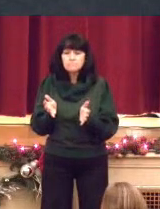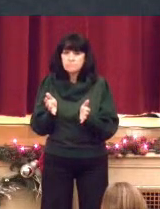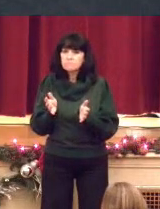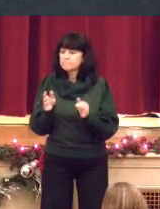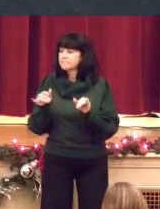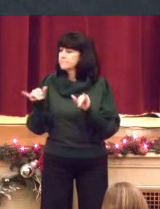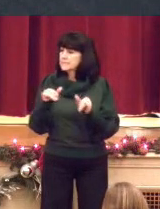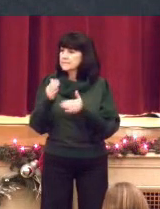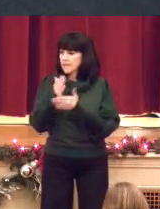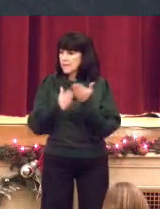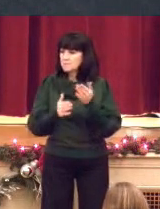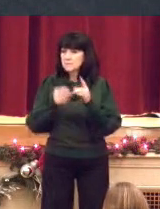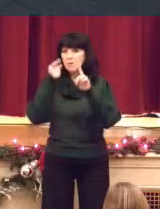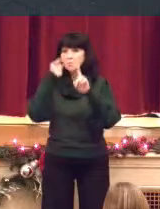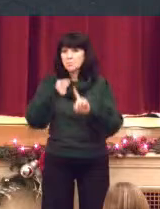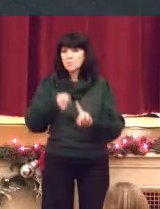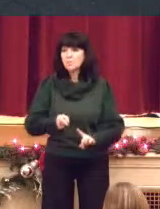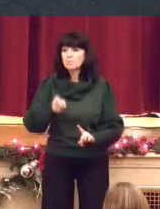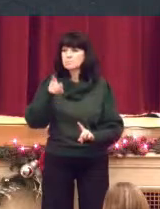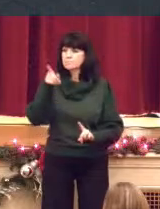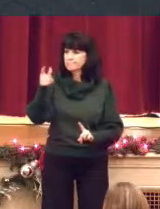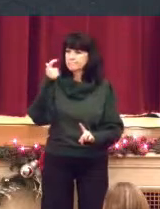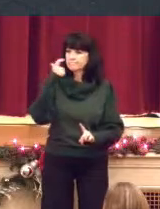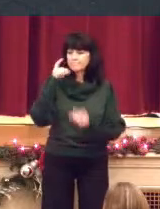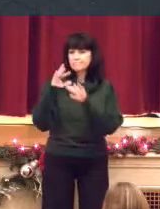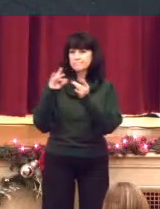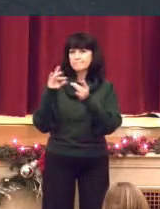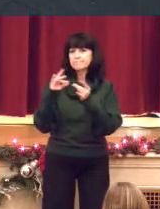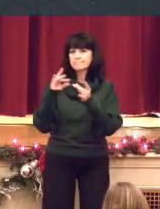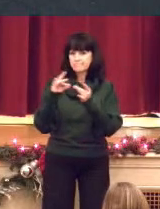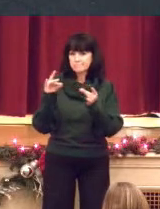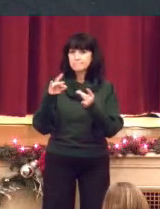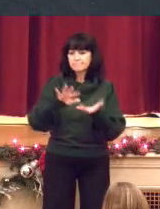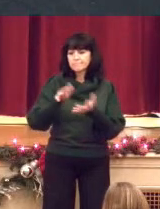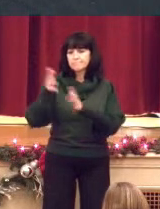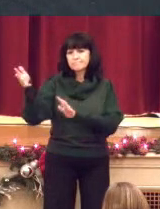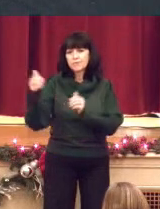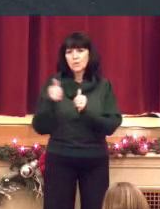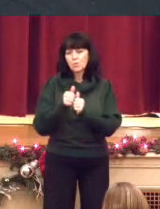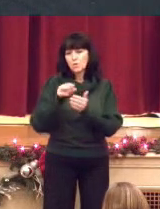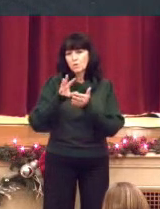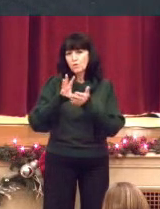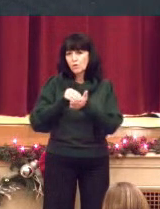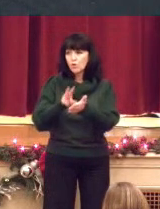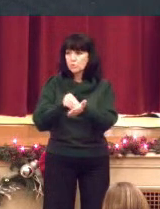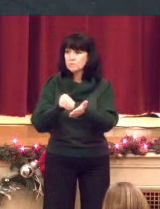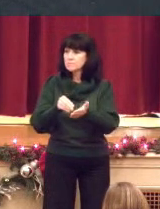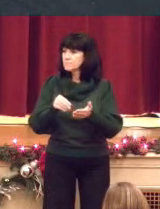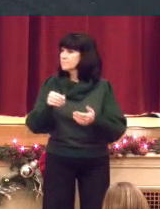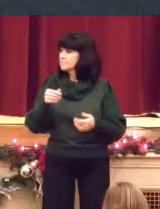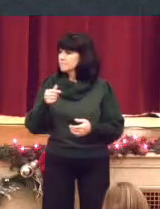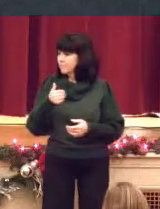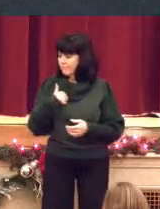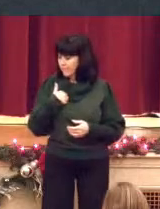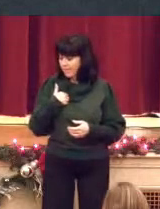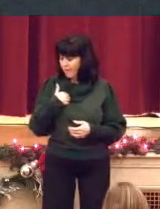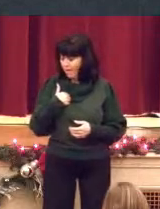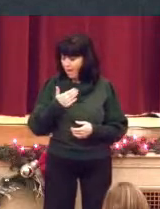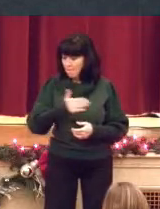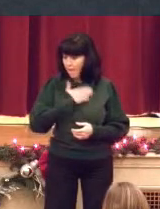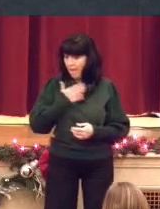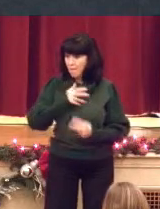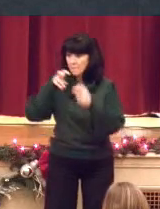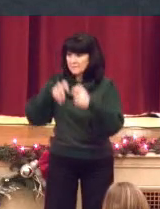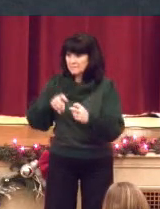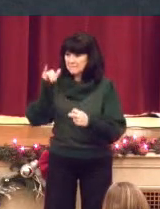about in the classroom that interfere with learning. But happy to talk to you if you know of money out there that I don't know of that's